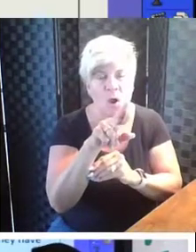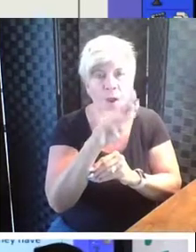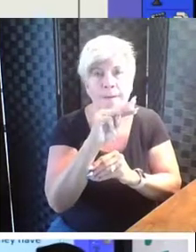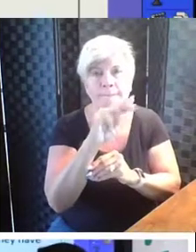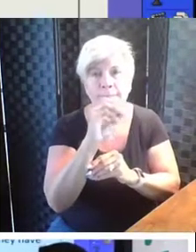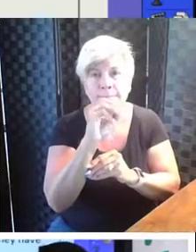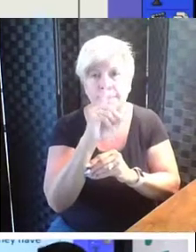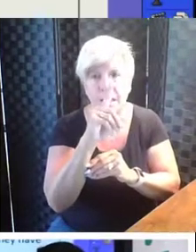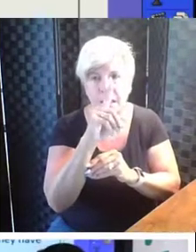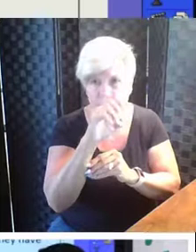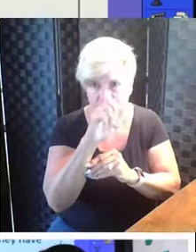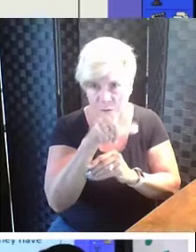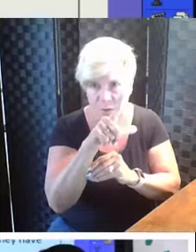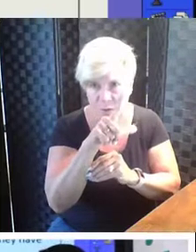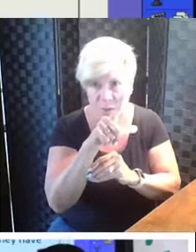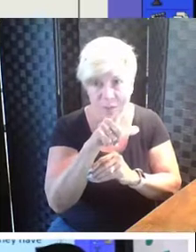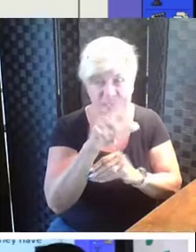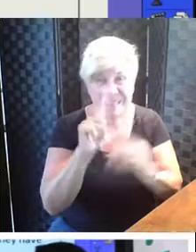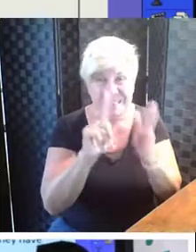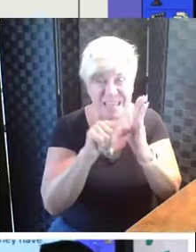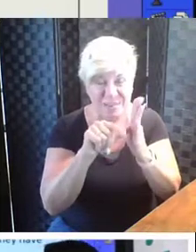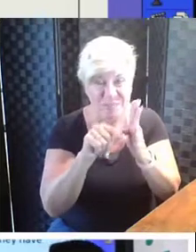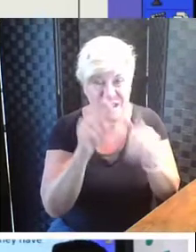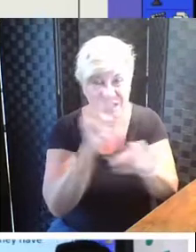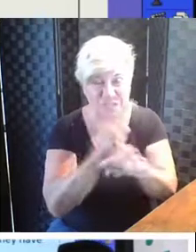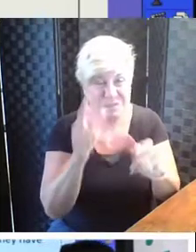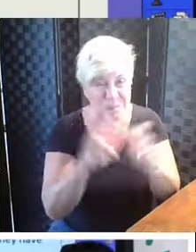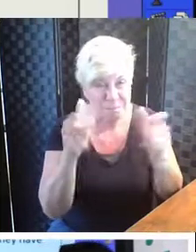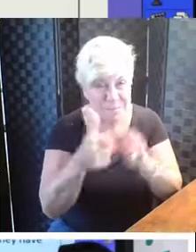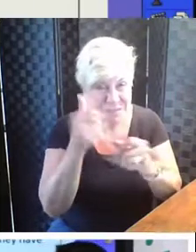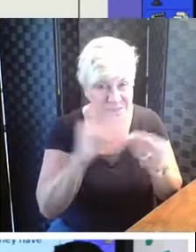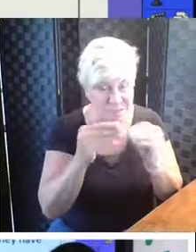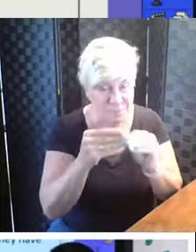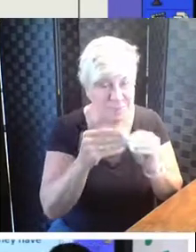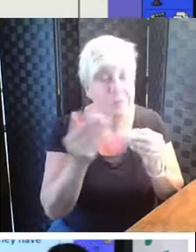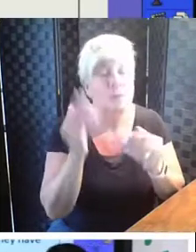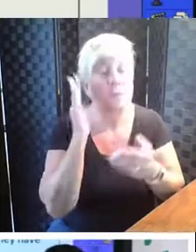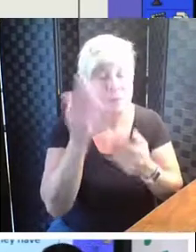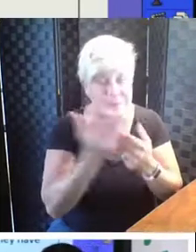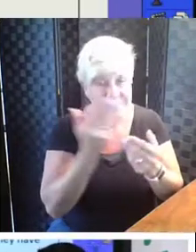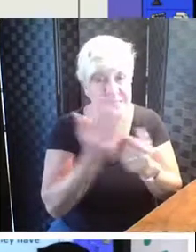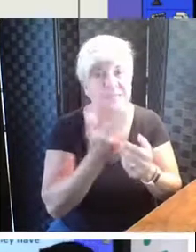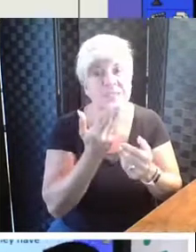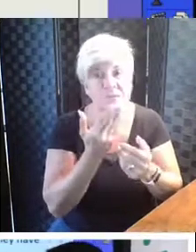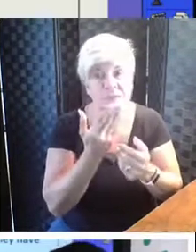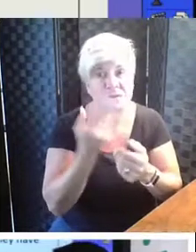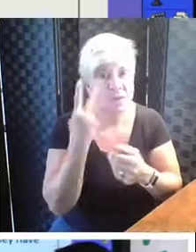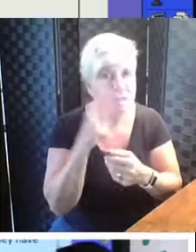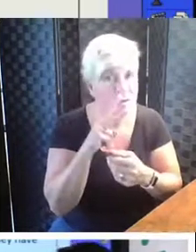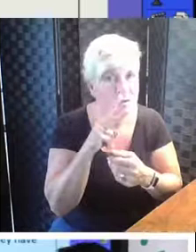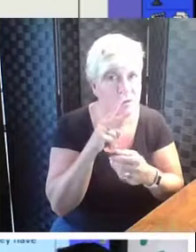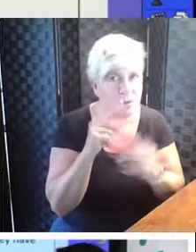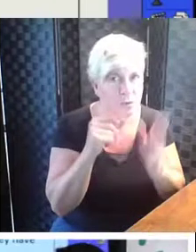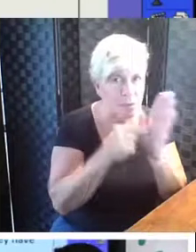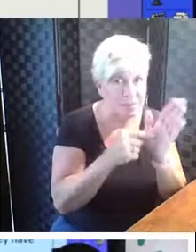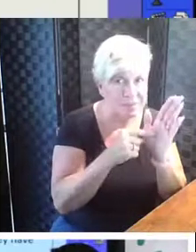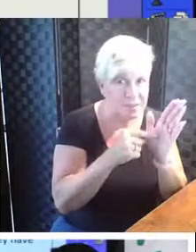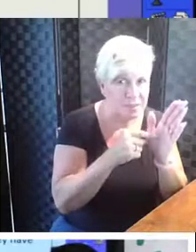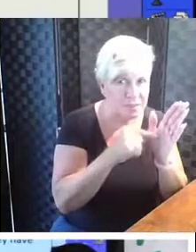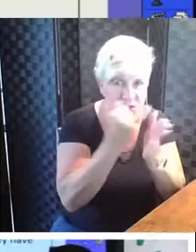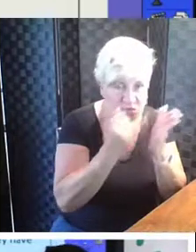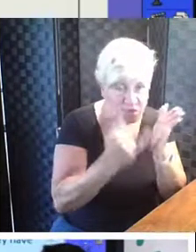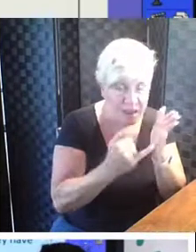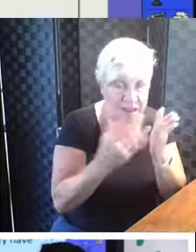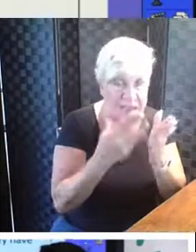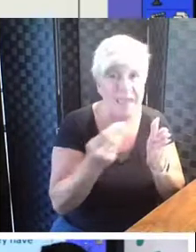we start doing bigger numbers in a few weeks, then it'll be easier for you to look at your representation, your